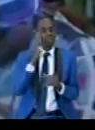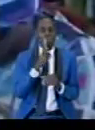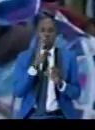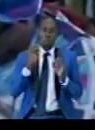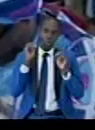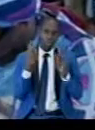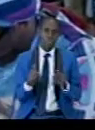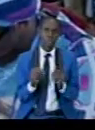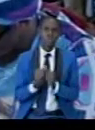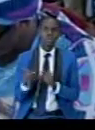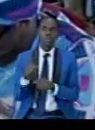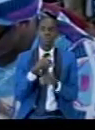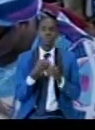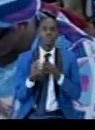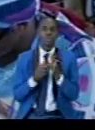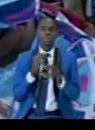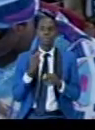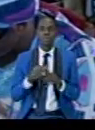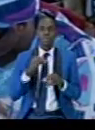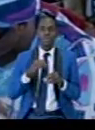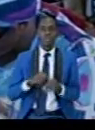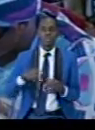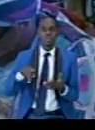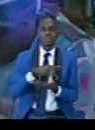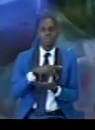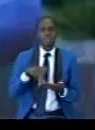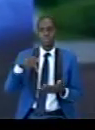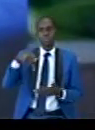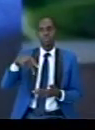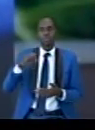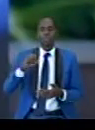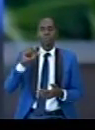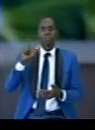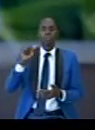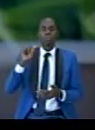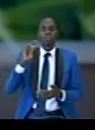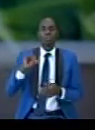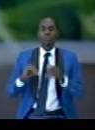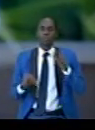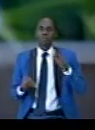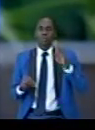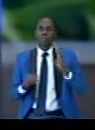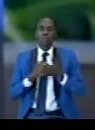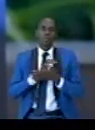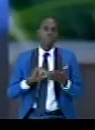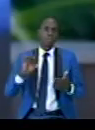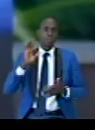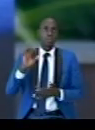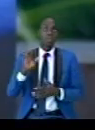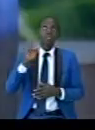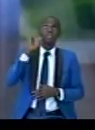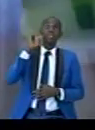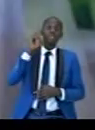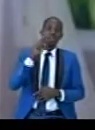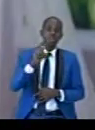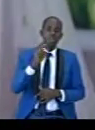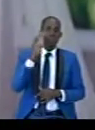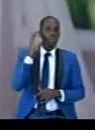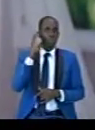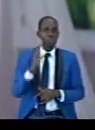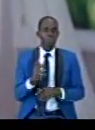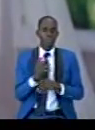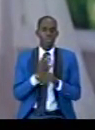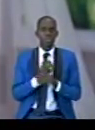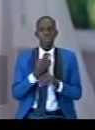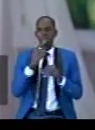right. Look at Psalm 24. I'm reading from verse 5. In Psalm 24, verse 5, he shall receive the